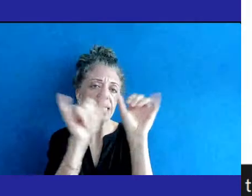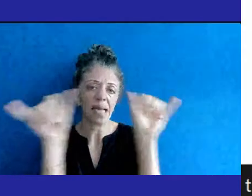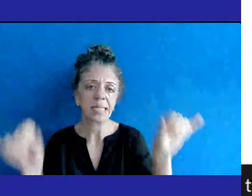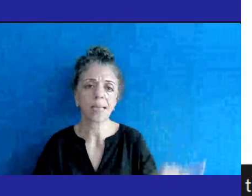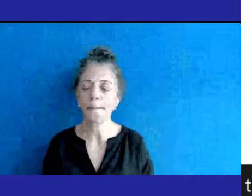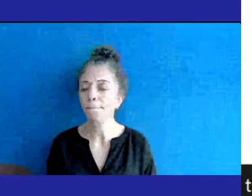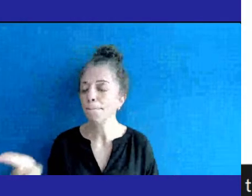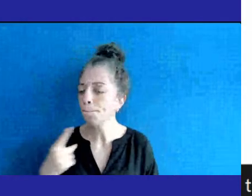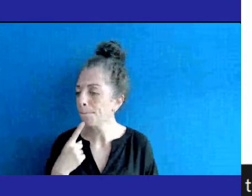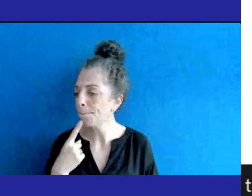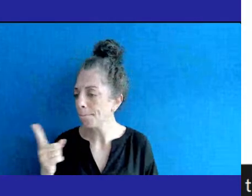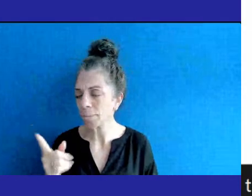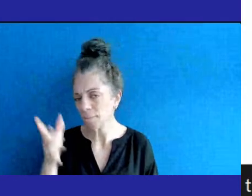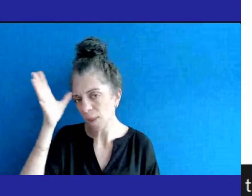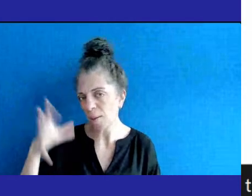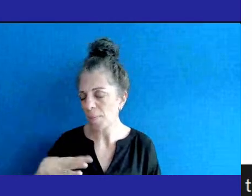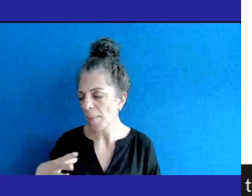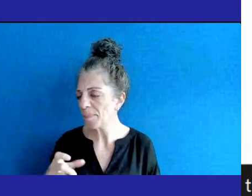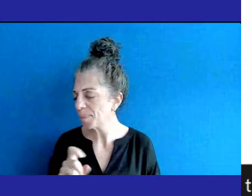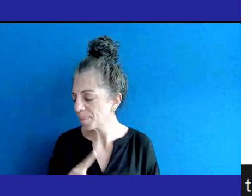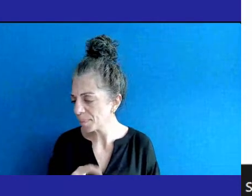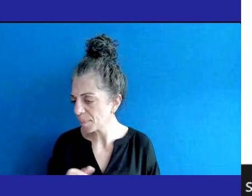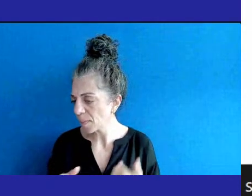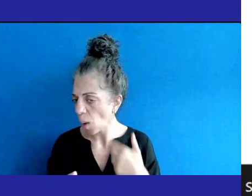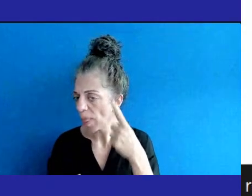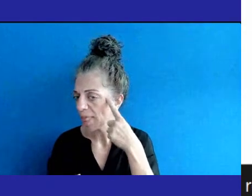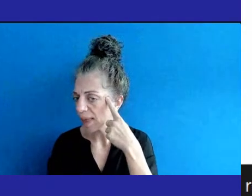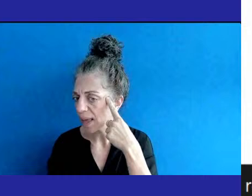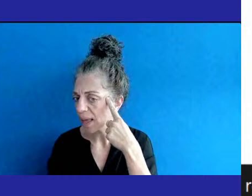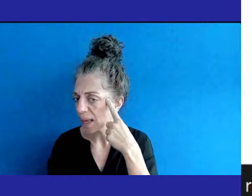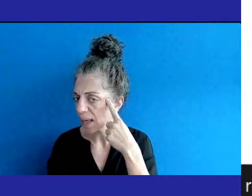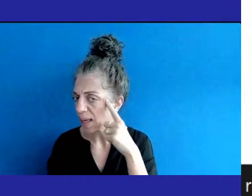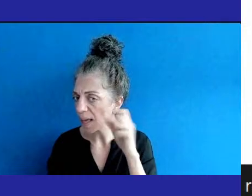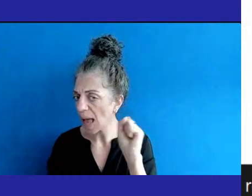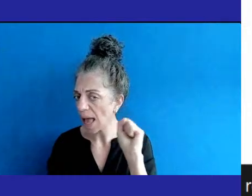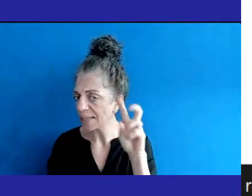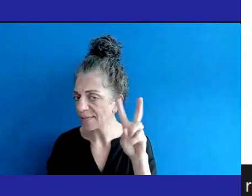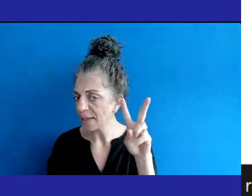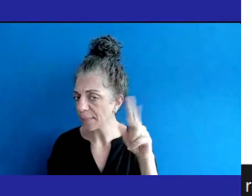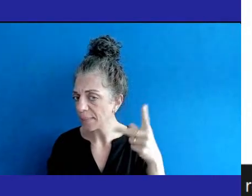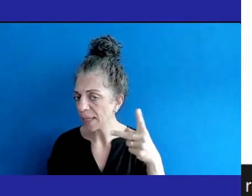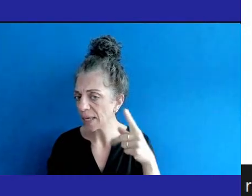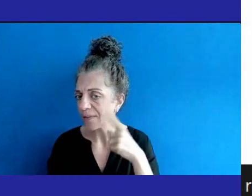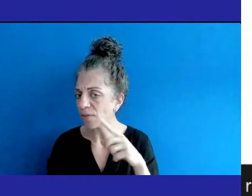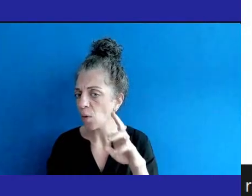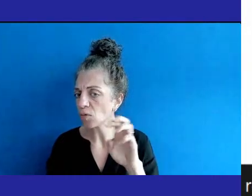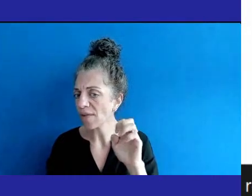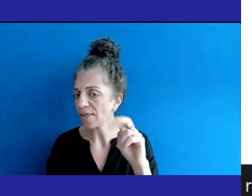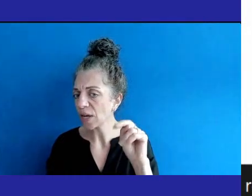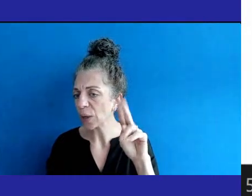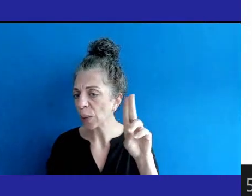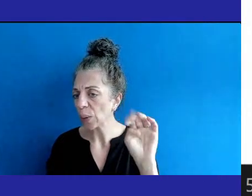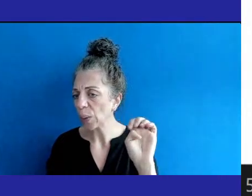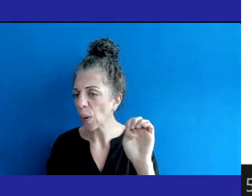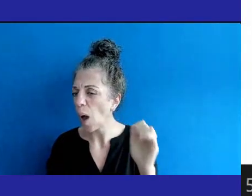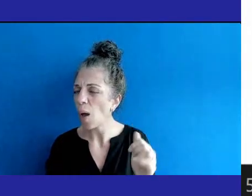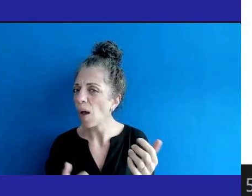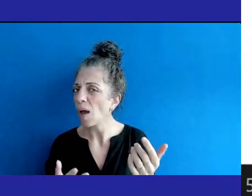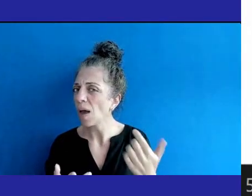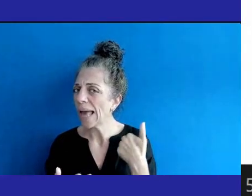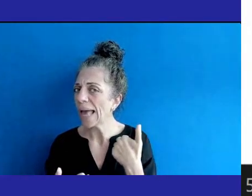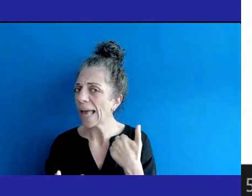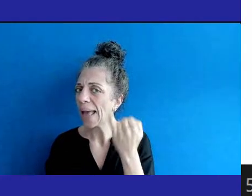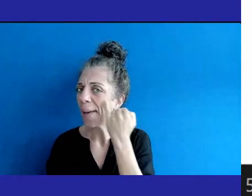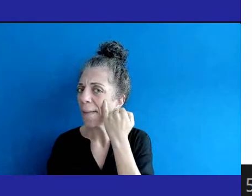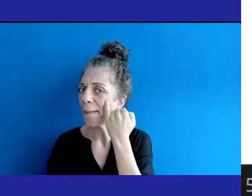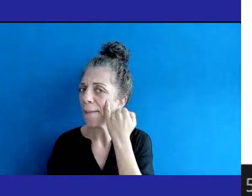with our SVP for revenue in the back, Matt, what the likelihood would have been that we would have sent insurance a bill